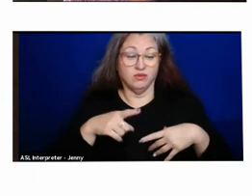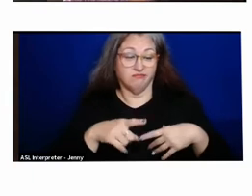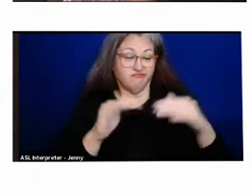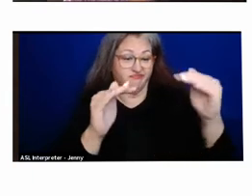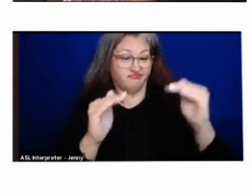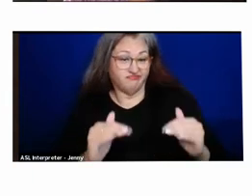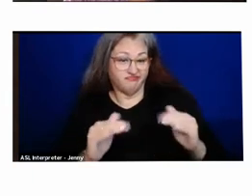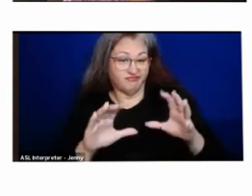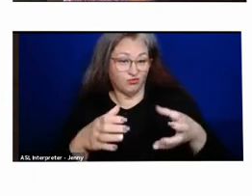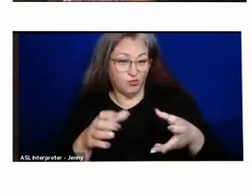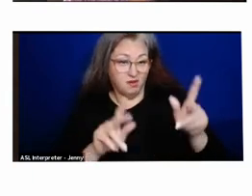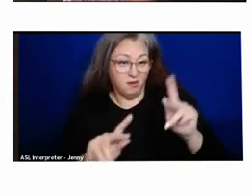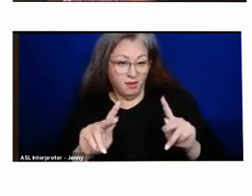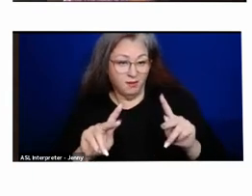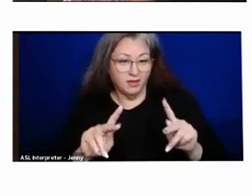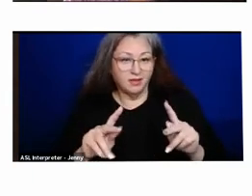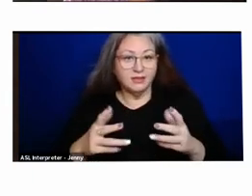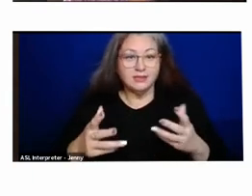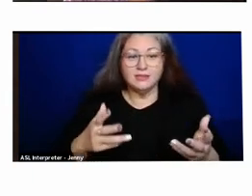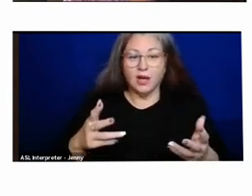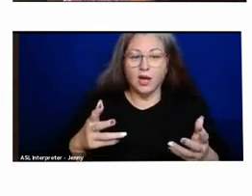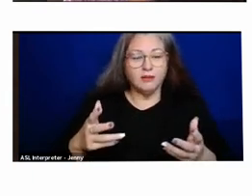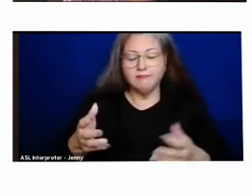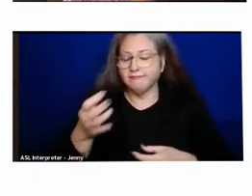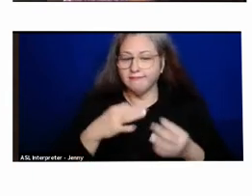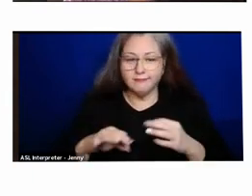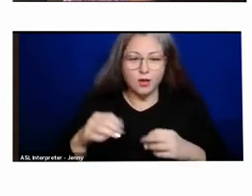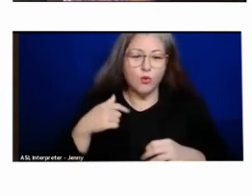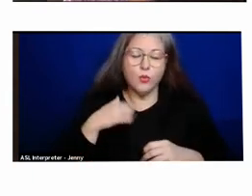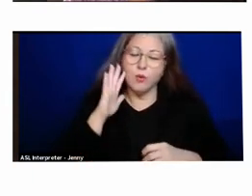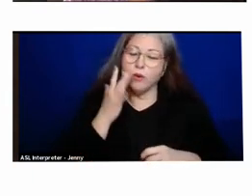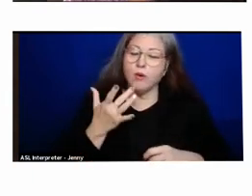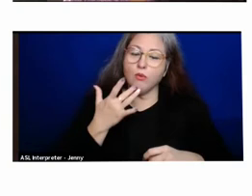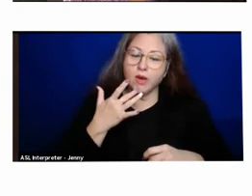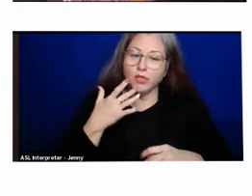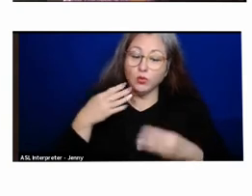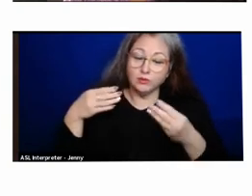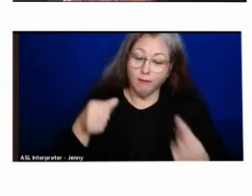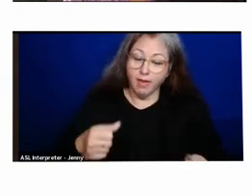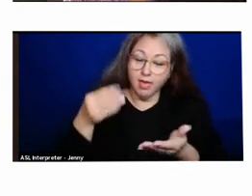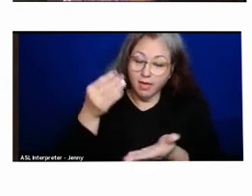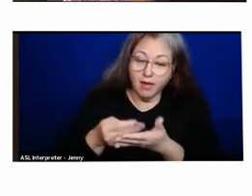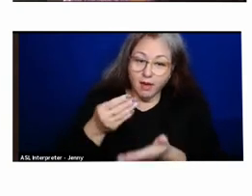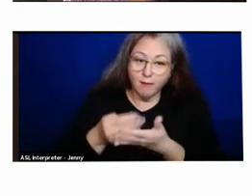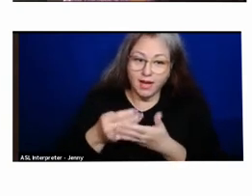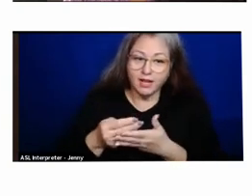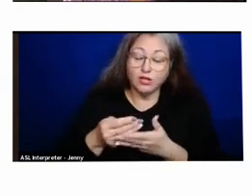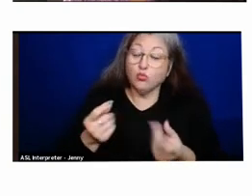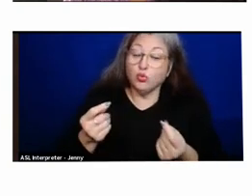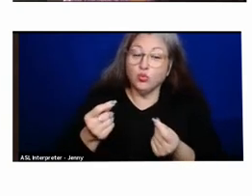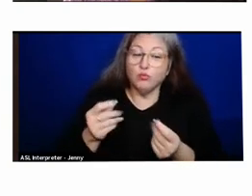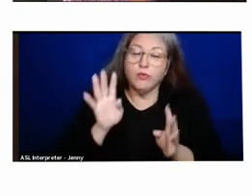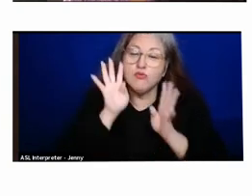so, you know, one would rather spend their money on creating